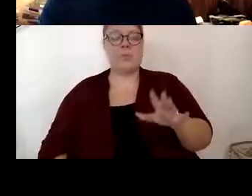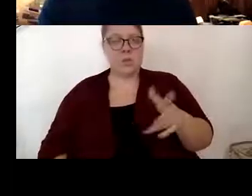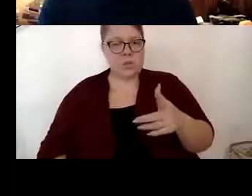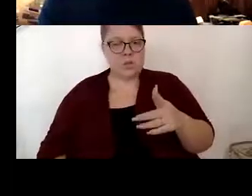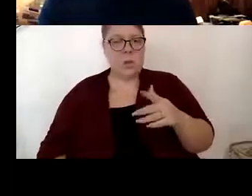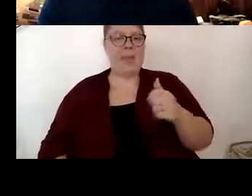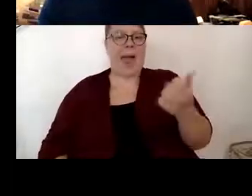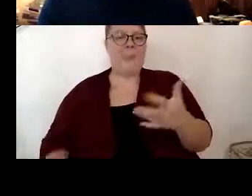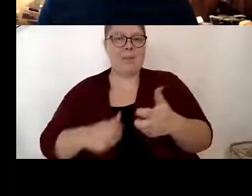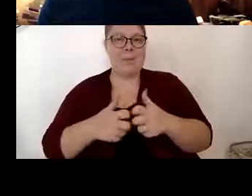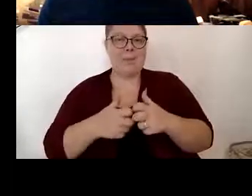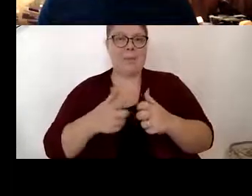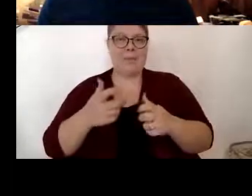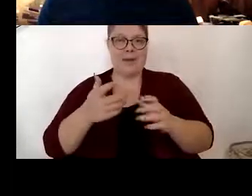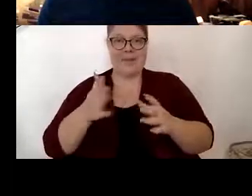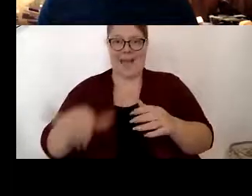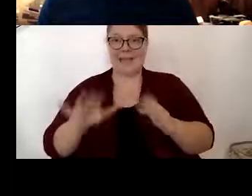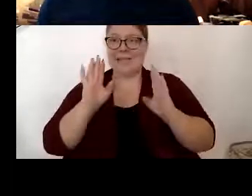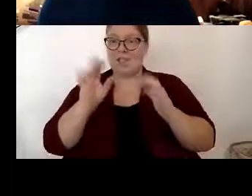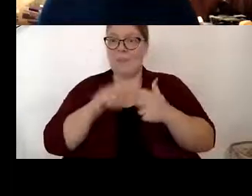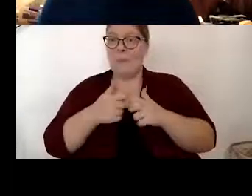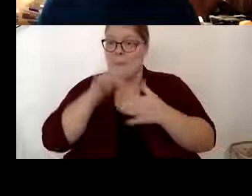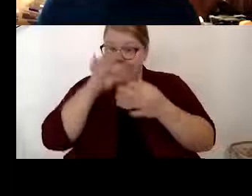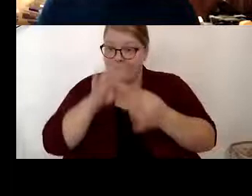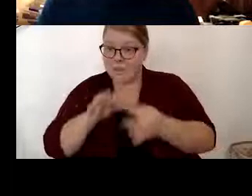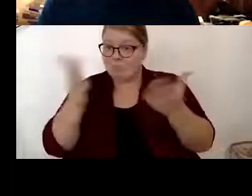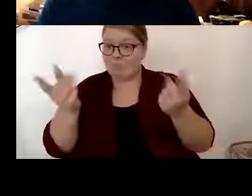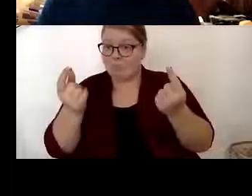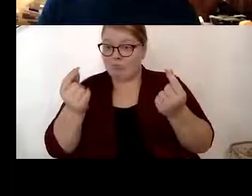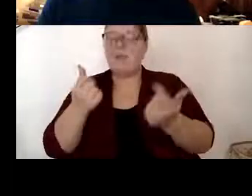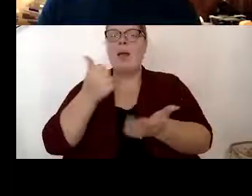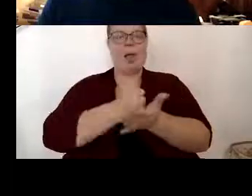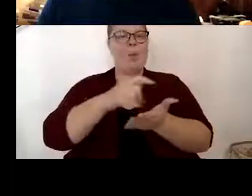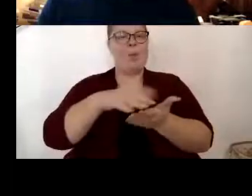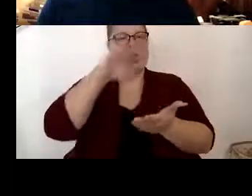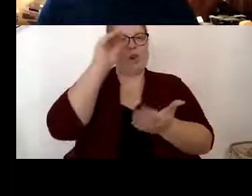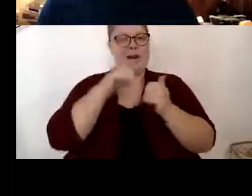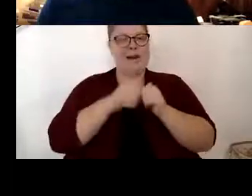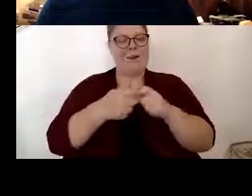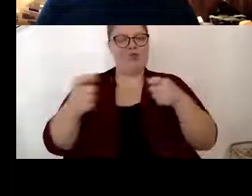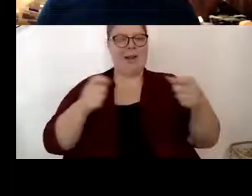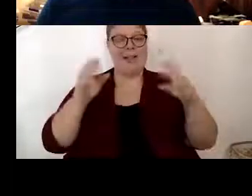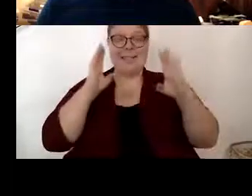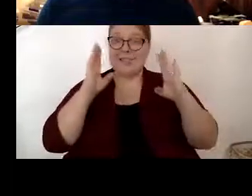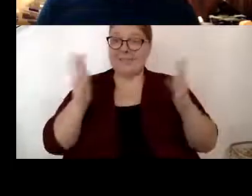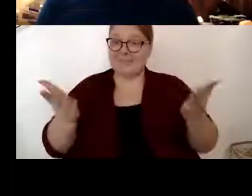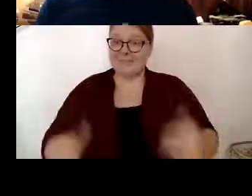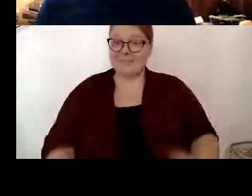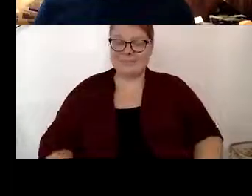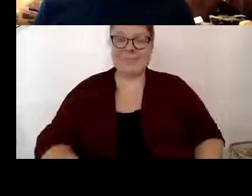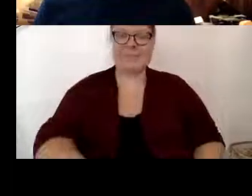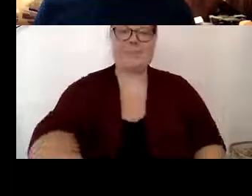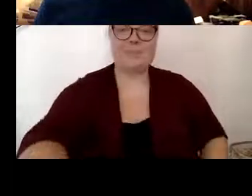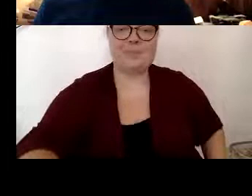problem. And what did we say mindfulness is helping them do? Mindfulness is helping them learn how to regulate attention. So it's a